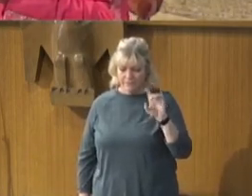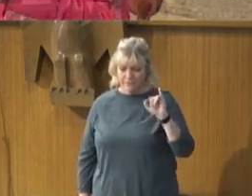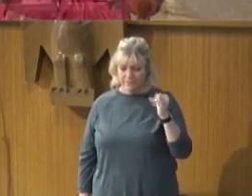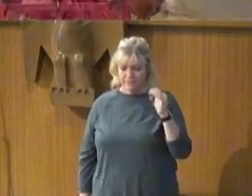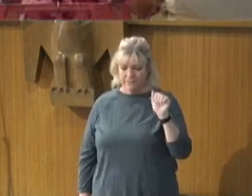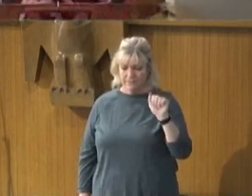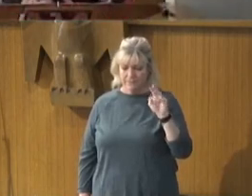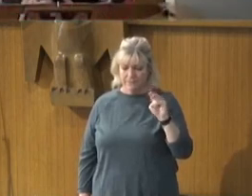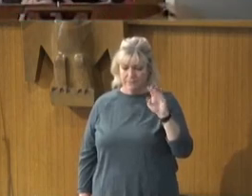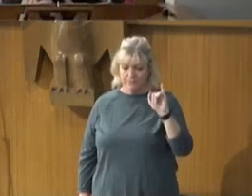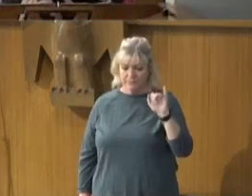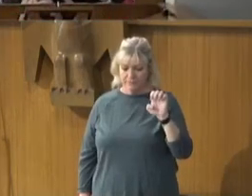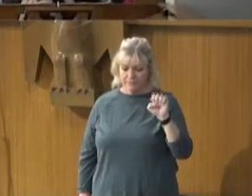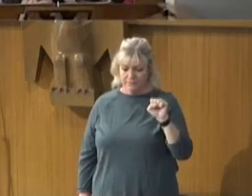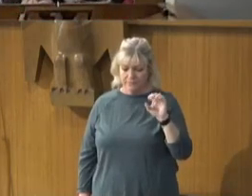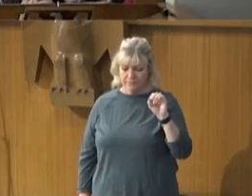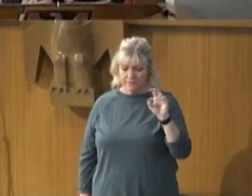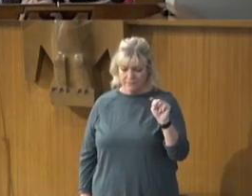David Jamison.